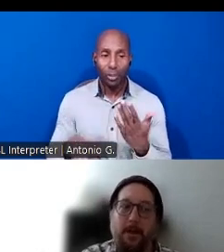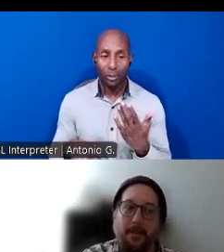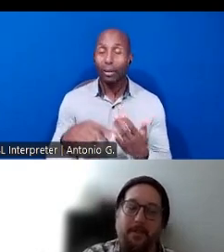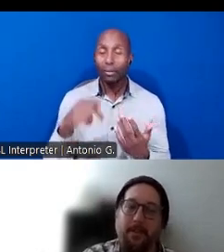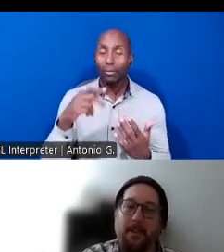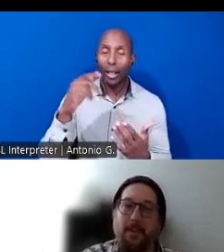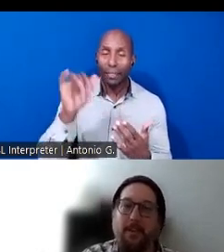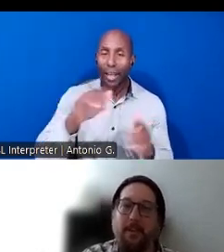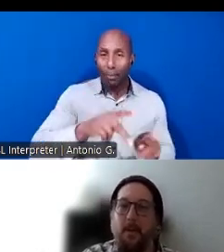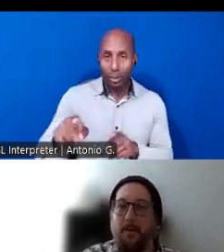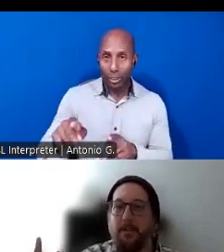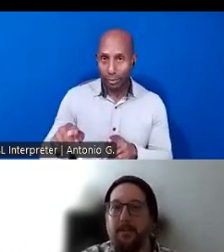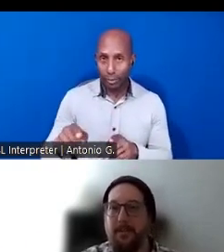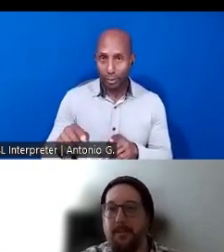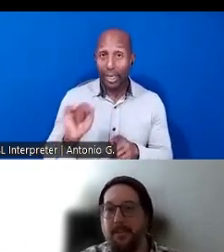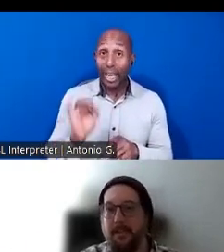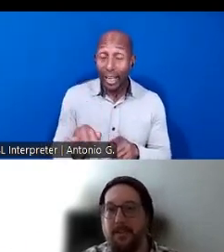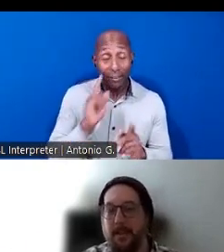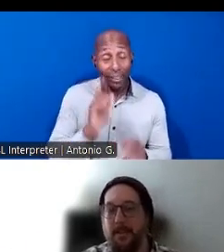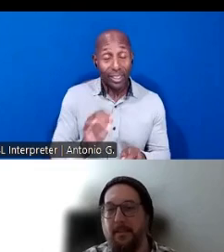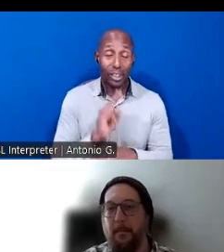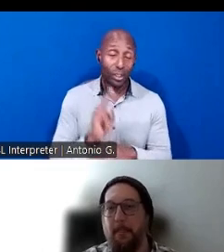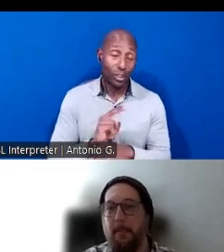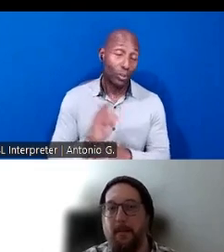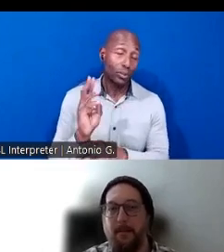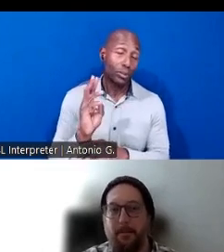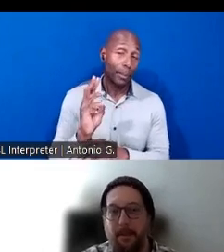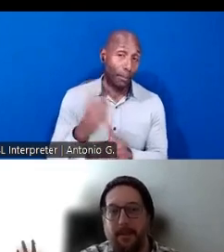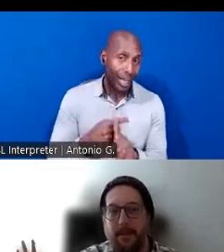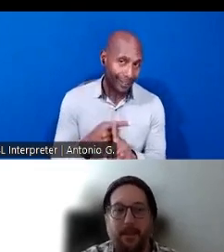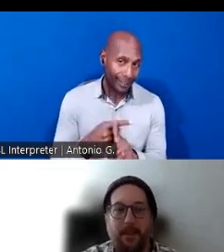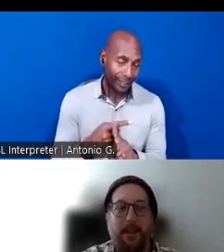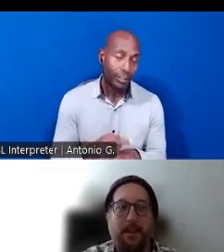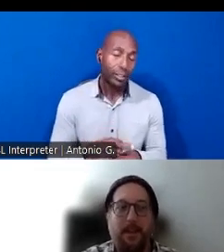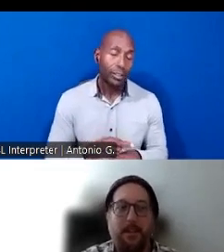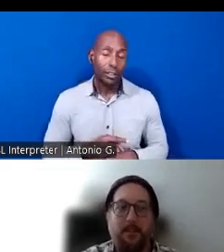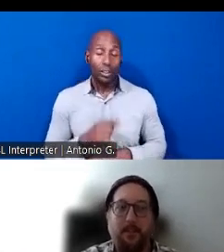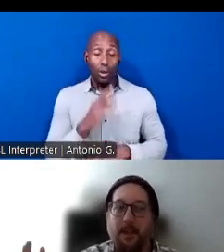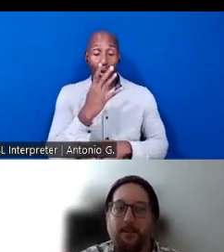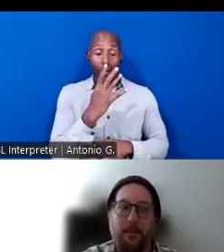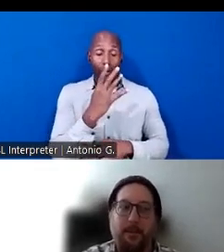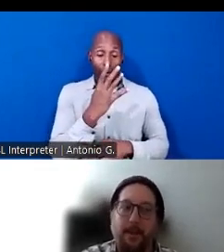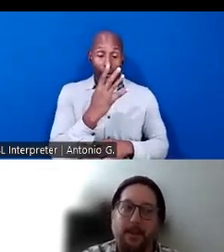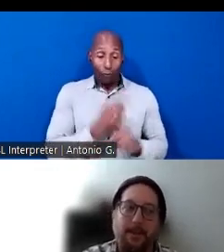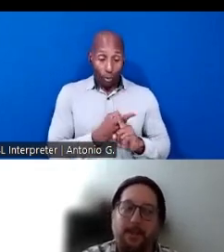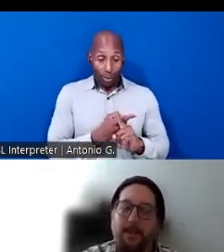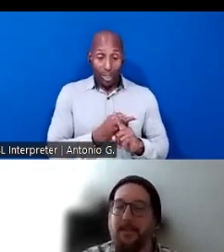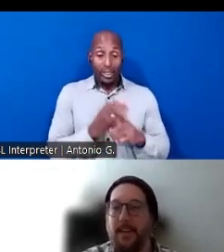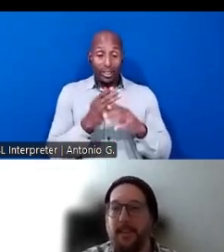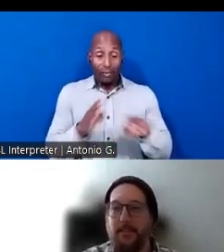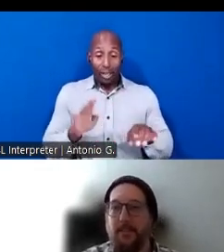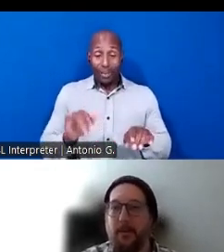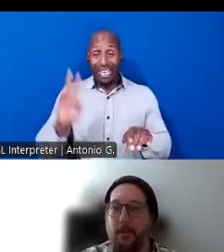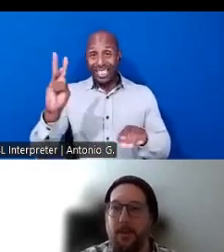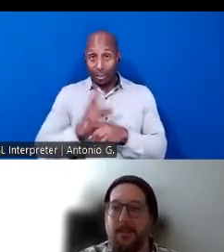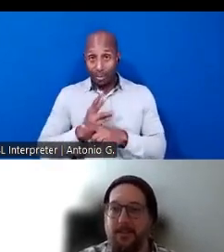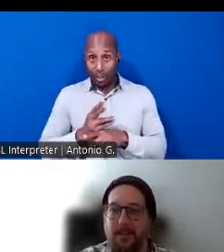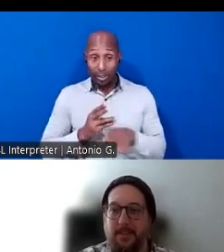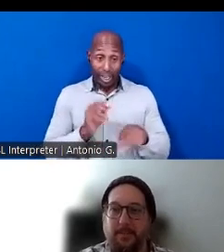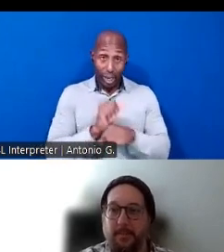4 months over 6 months of the period. So you've got 4 divided by 6, that gives